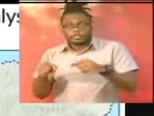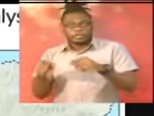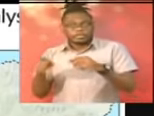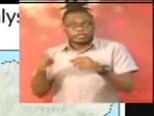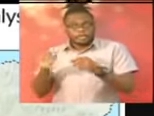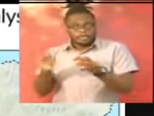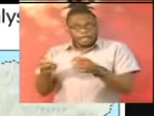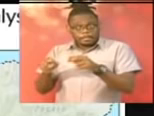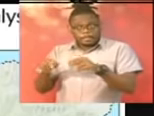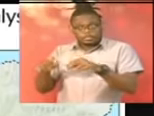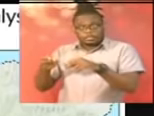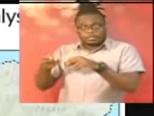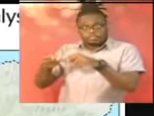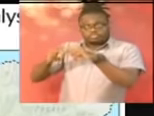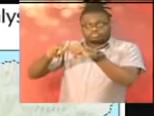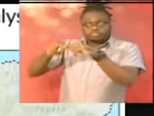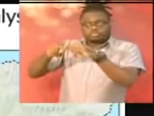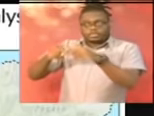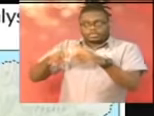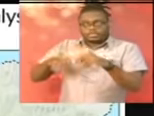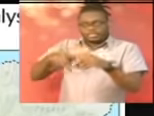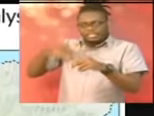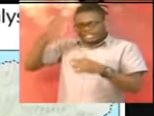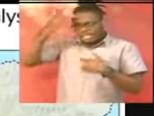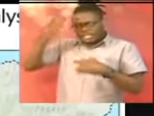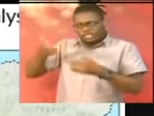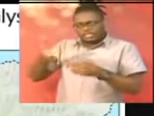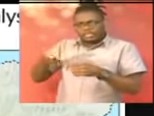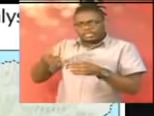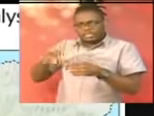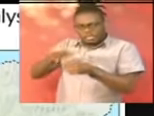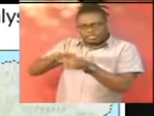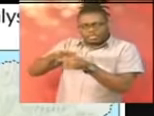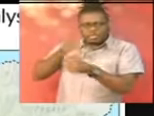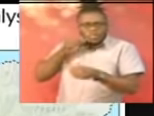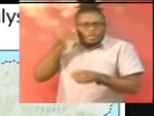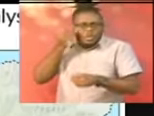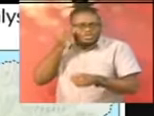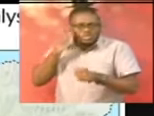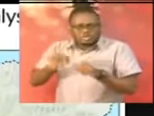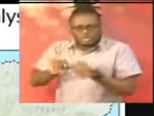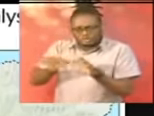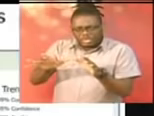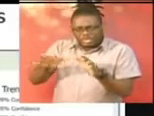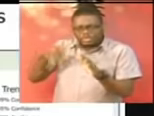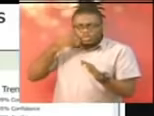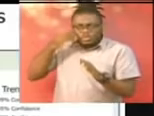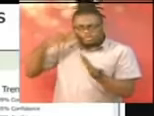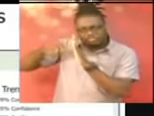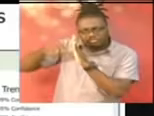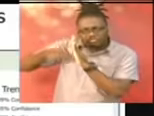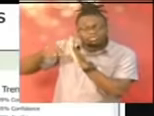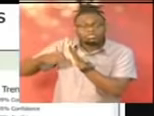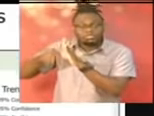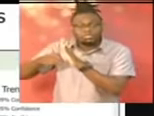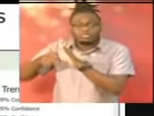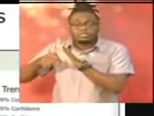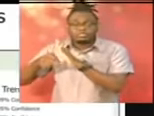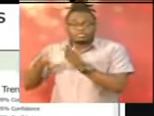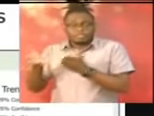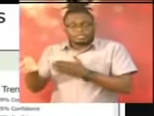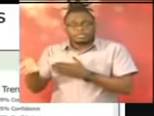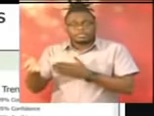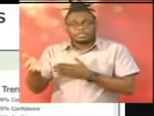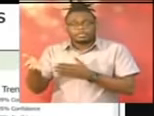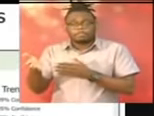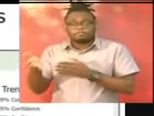and those who will be in contact in that sort of environment. And we now switch to County Victoria as we take a look at what is taking